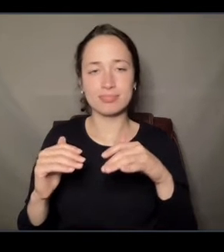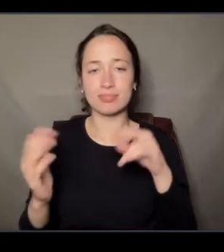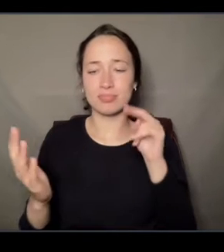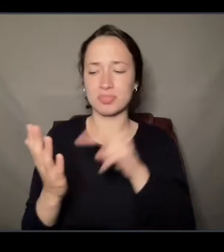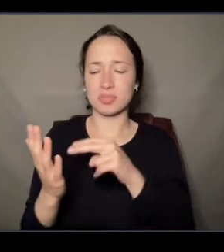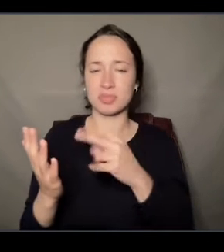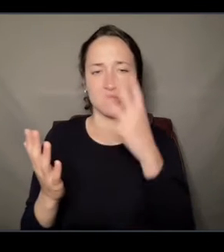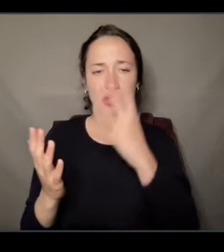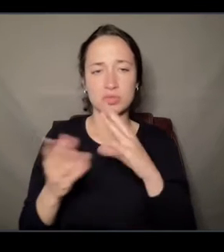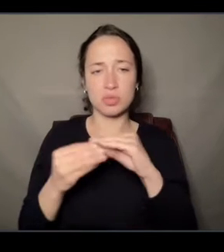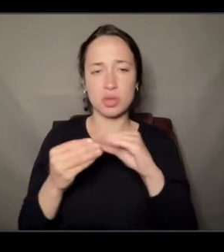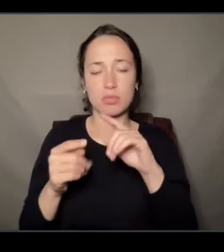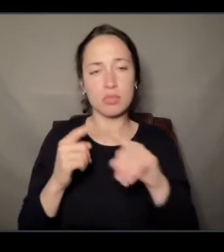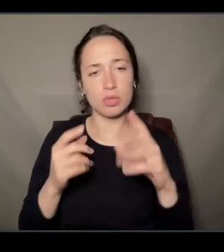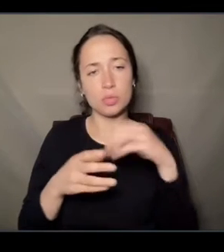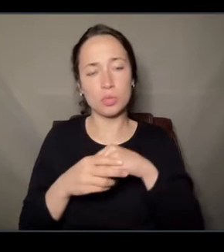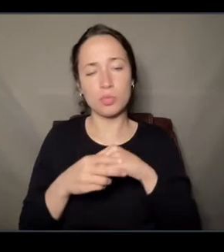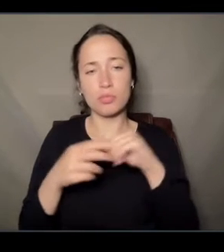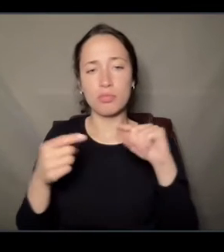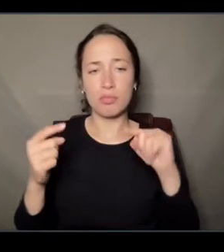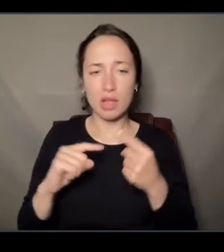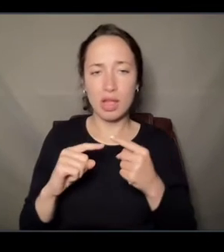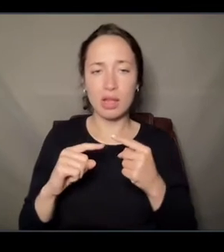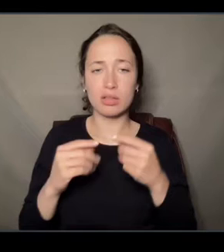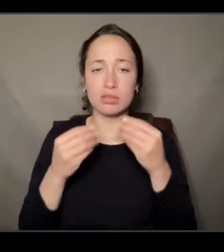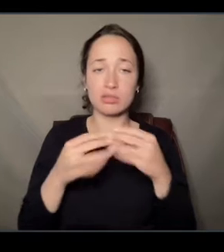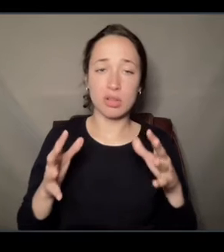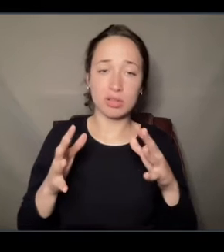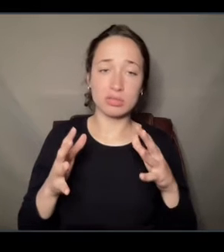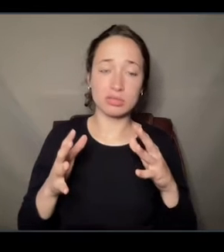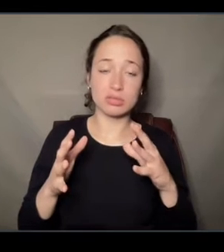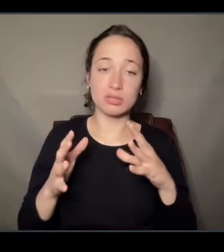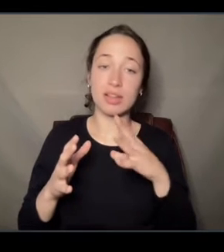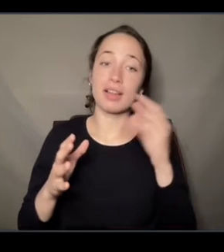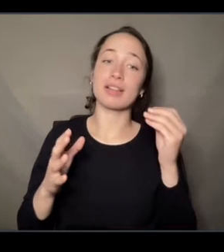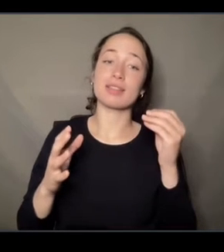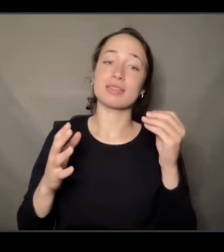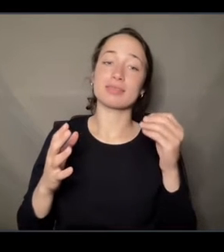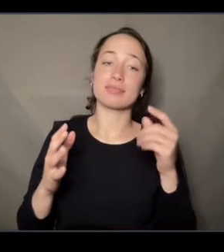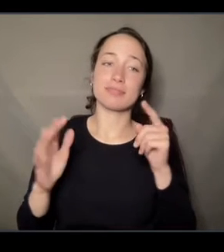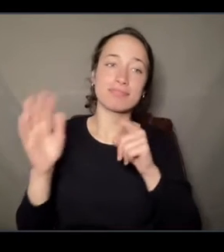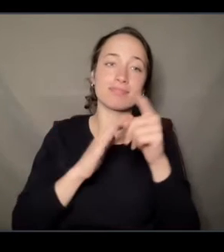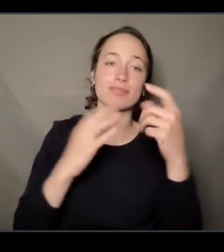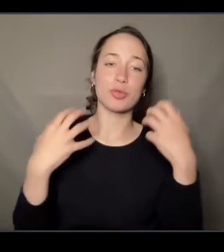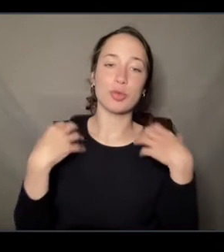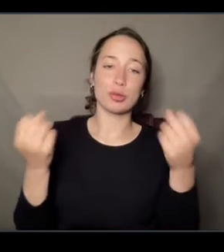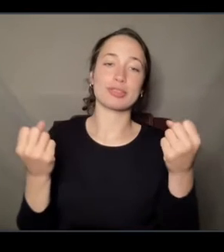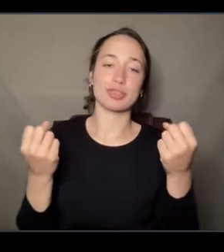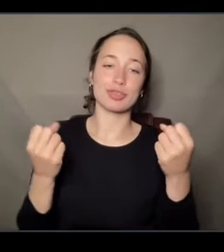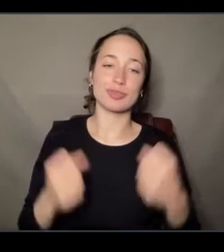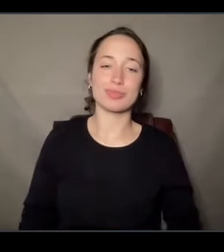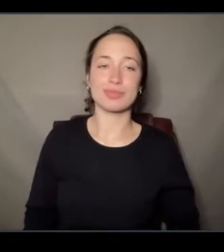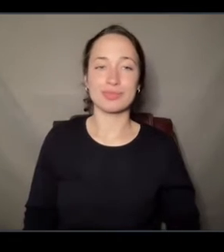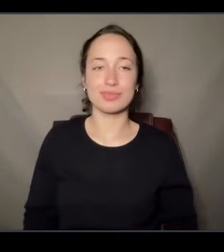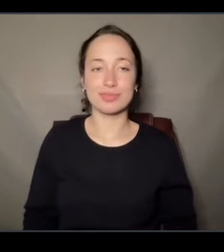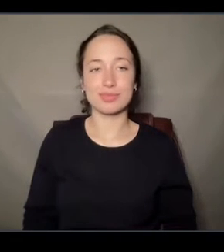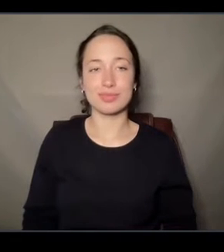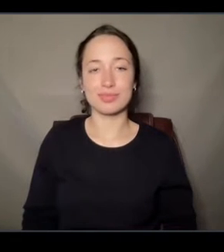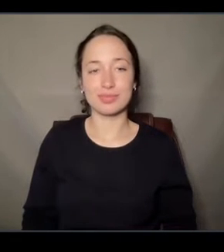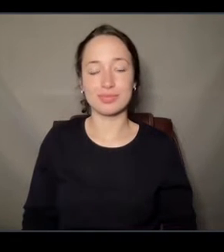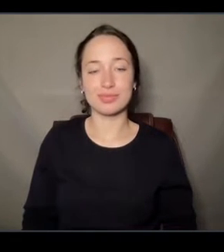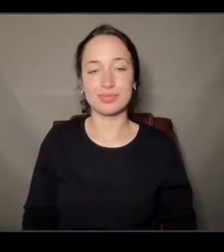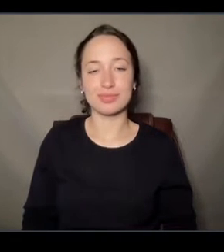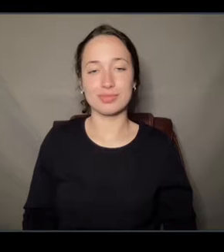But this cannot be read just as a tragic story, a story of pain and loss, but a testimony